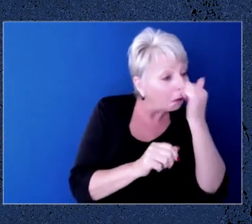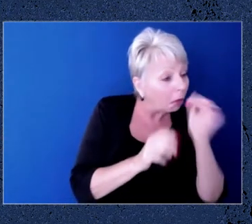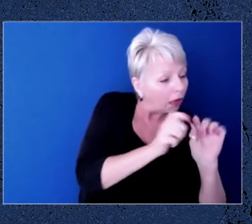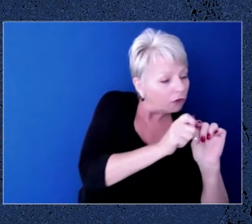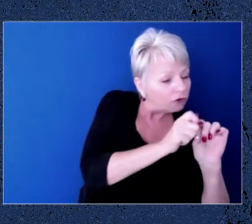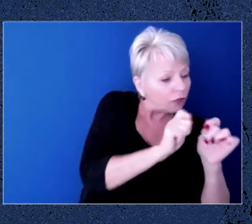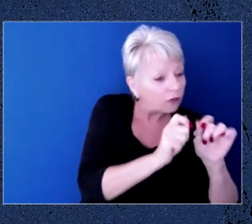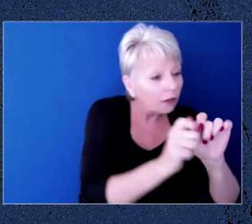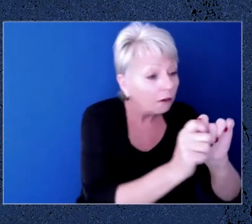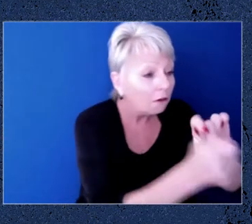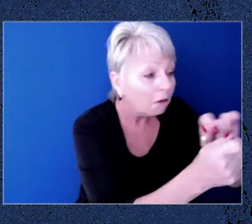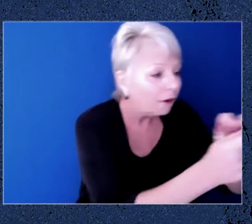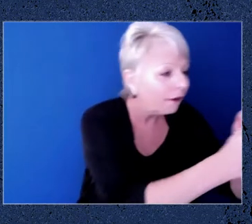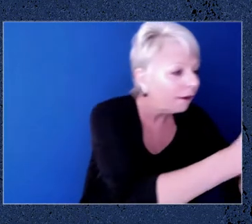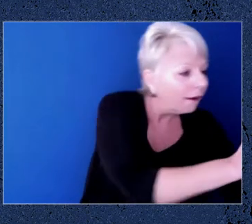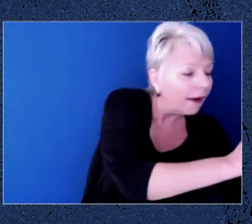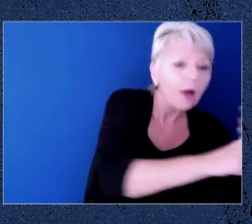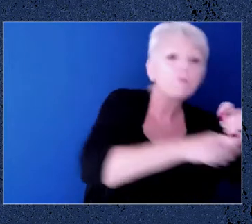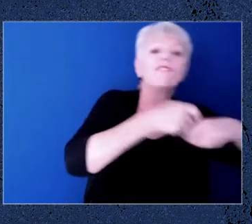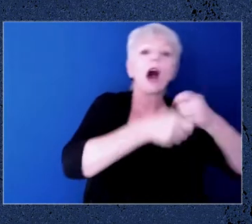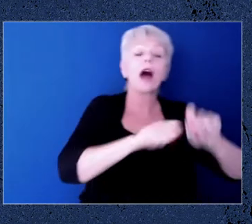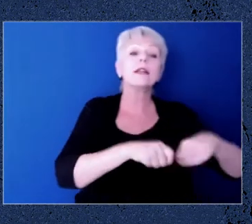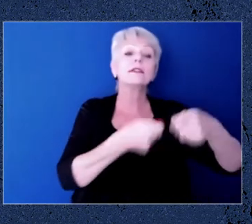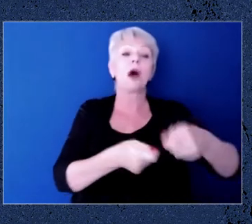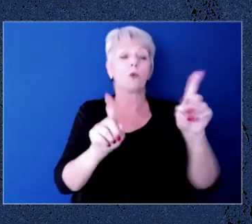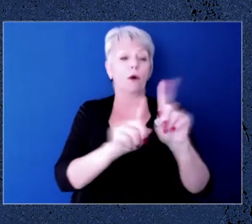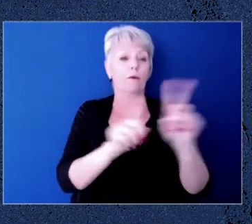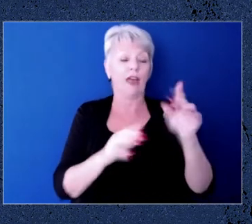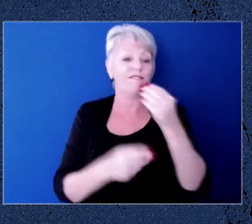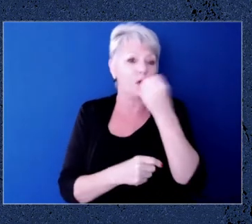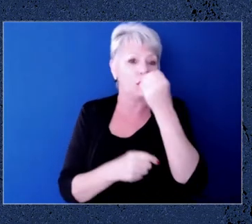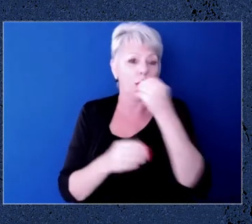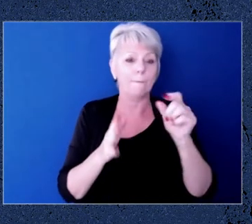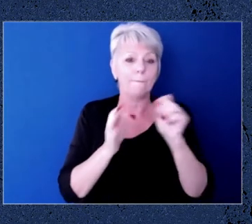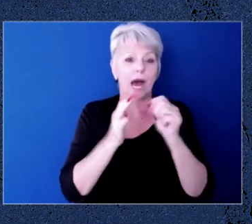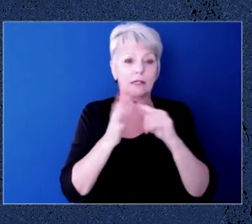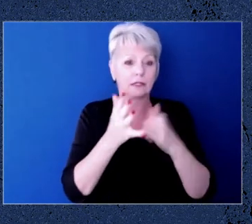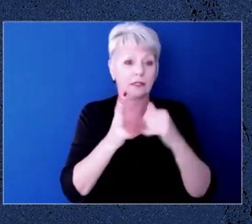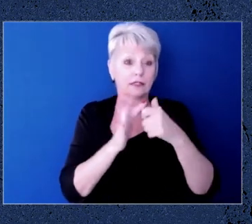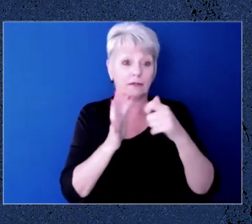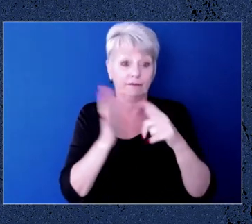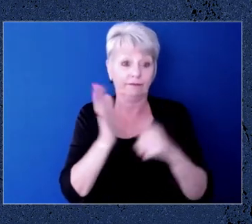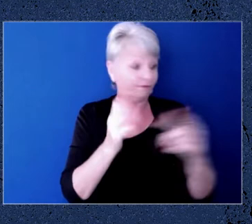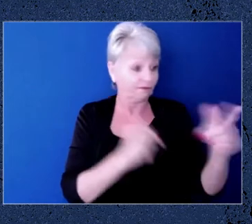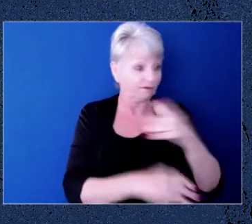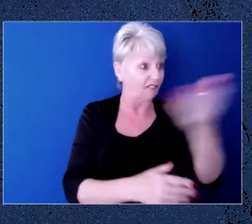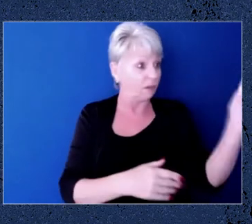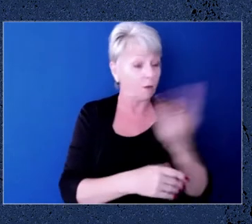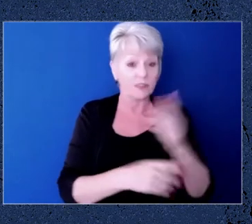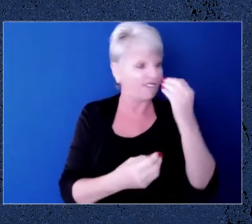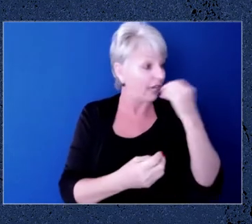a food basket that permanently kept thousands of people fed, you know, and then these tiny little